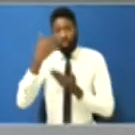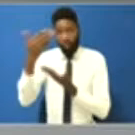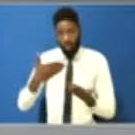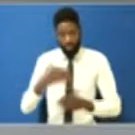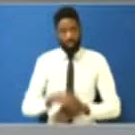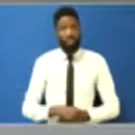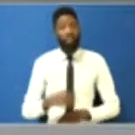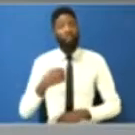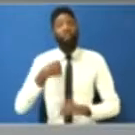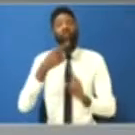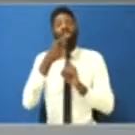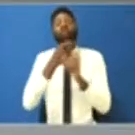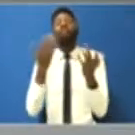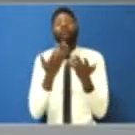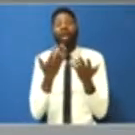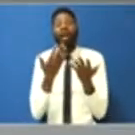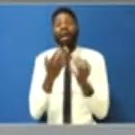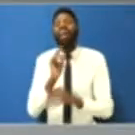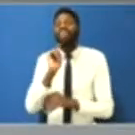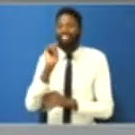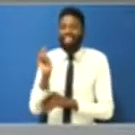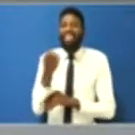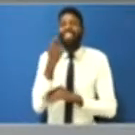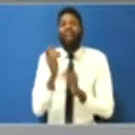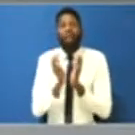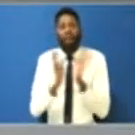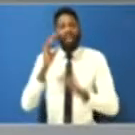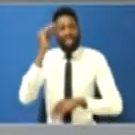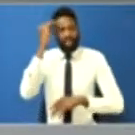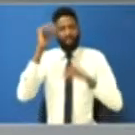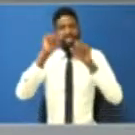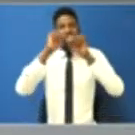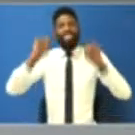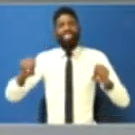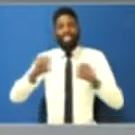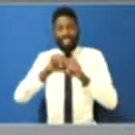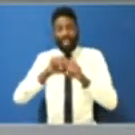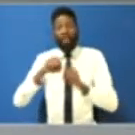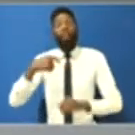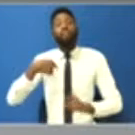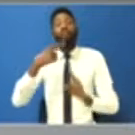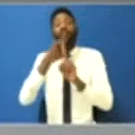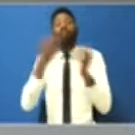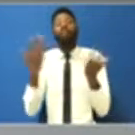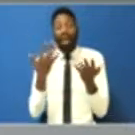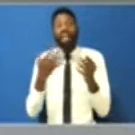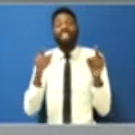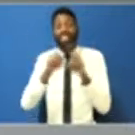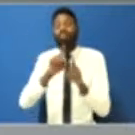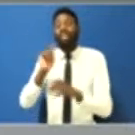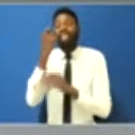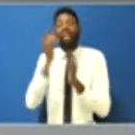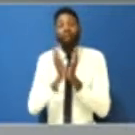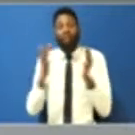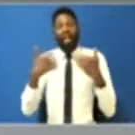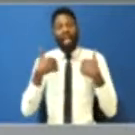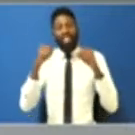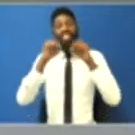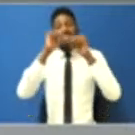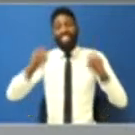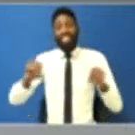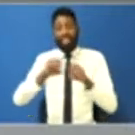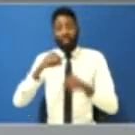public education system i'm a product of kenya's public health system i was born in